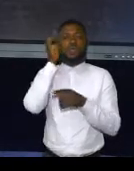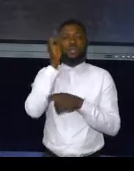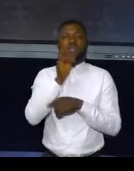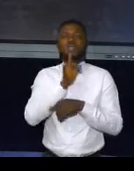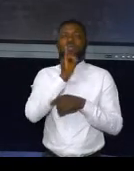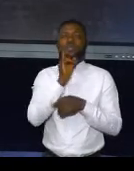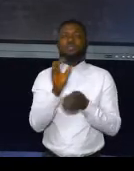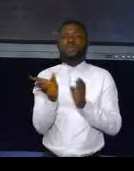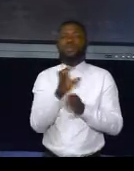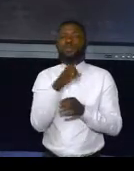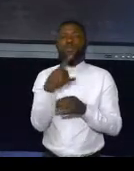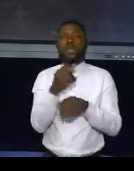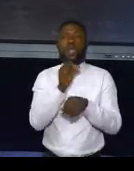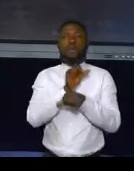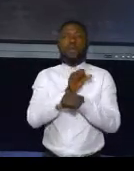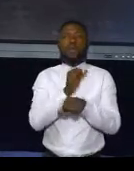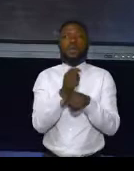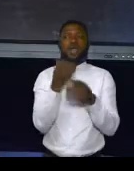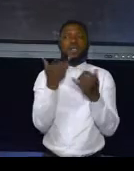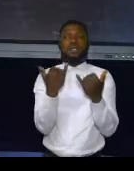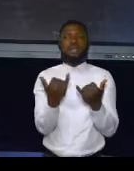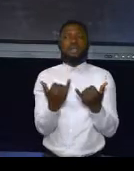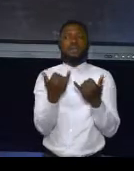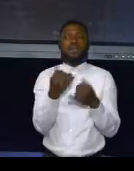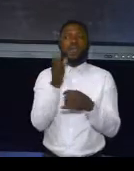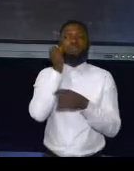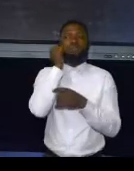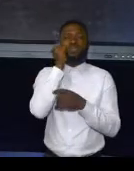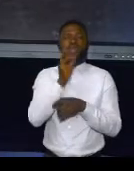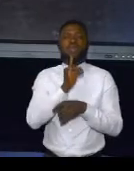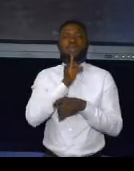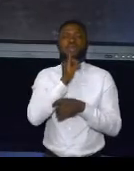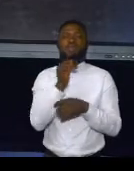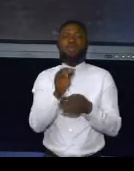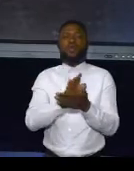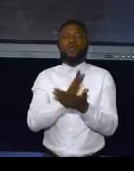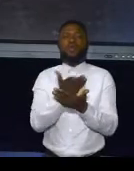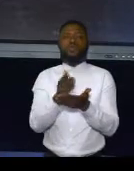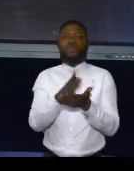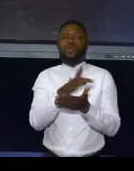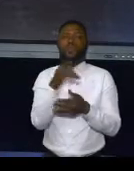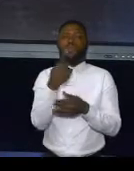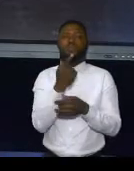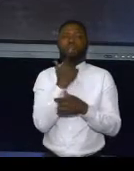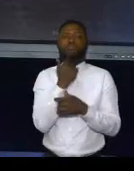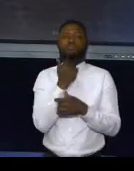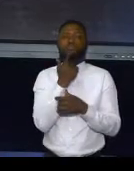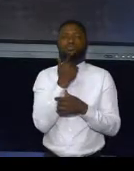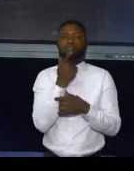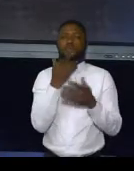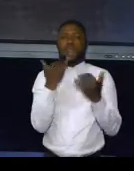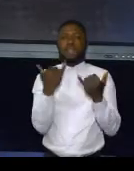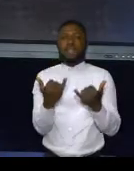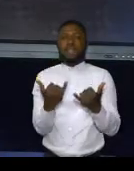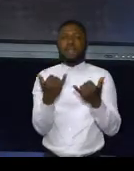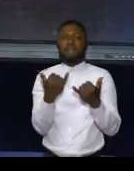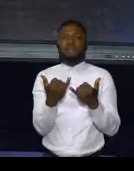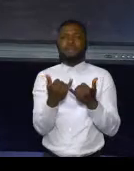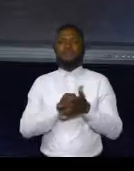So he is doing the work now. She is cooking the soup